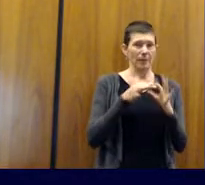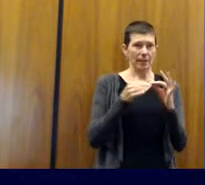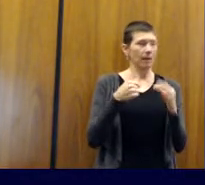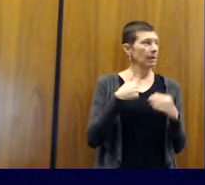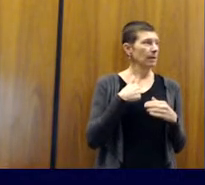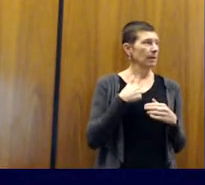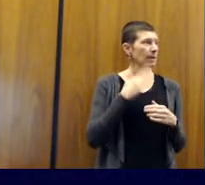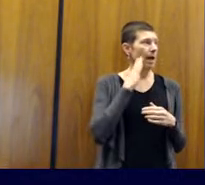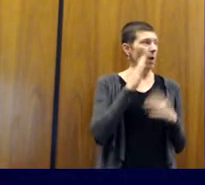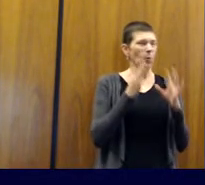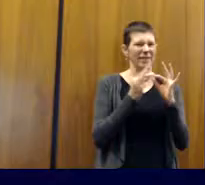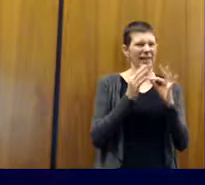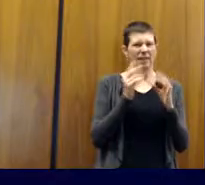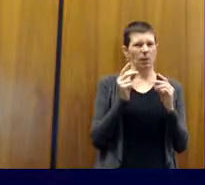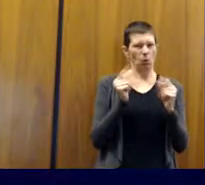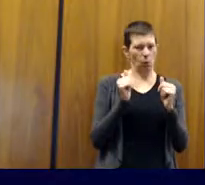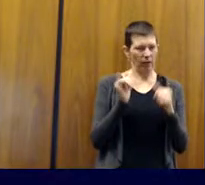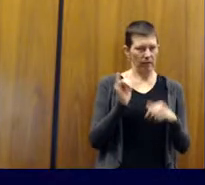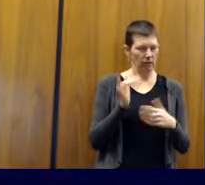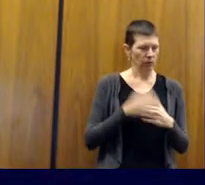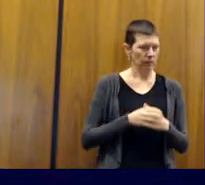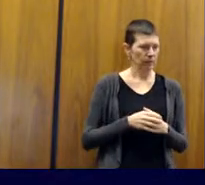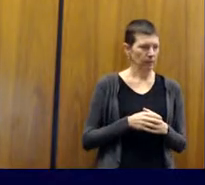say something real quick here.